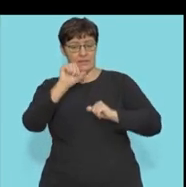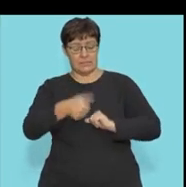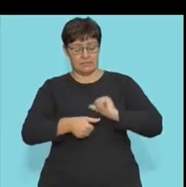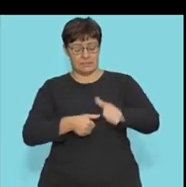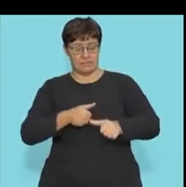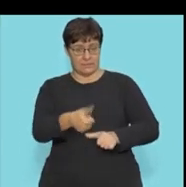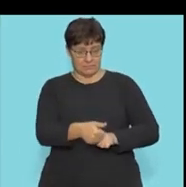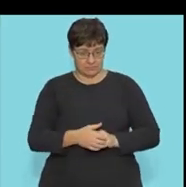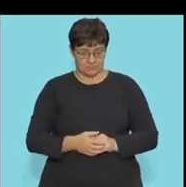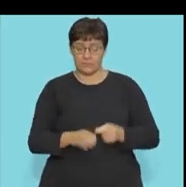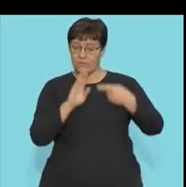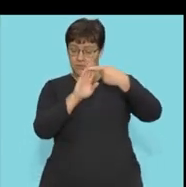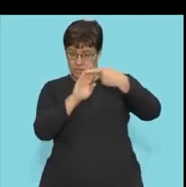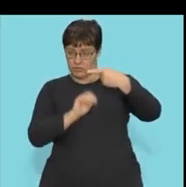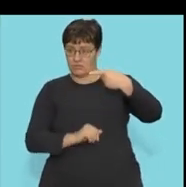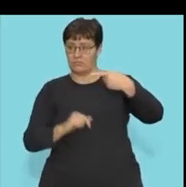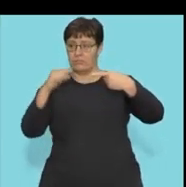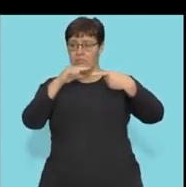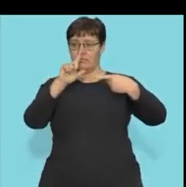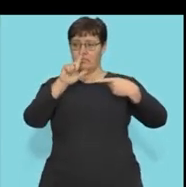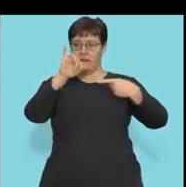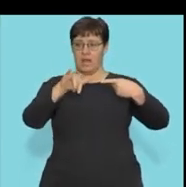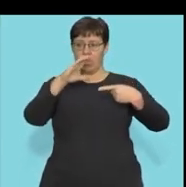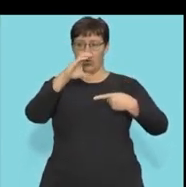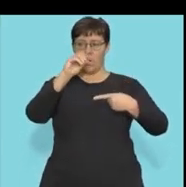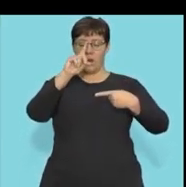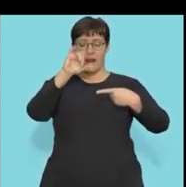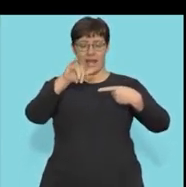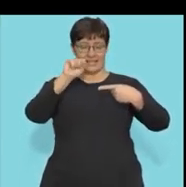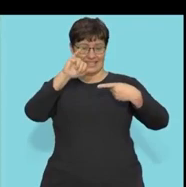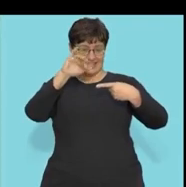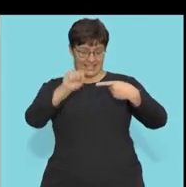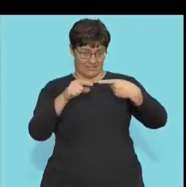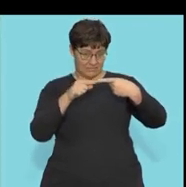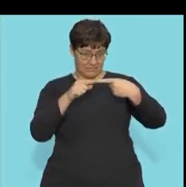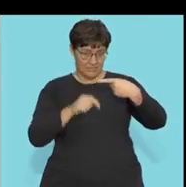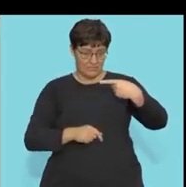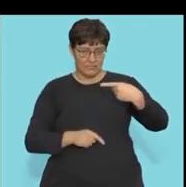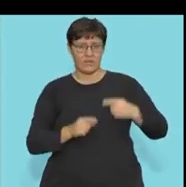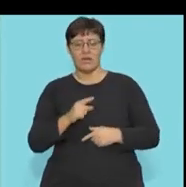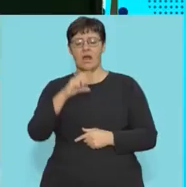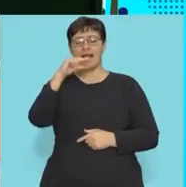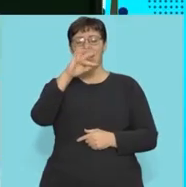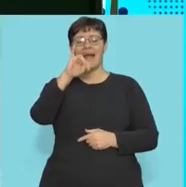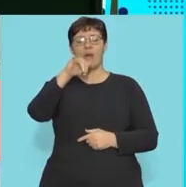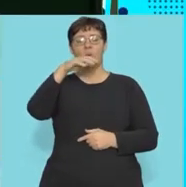stages. The first step is called glycolysis. I often try and emphasize this by saying